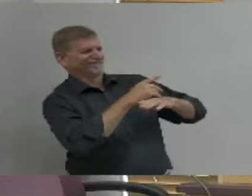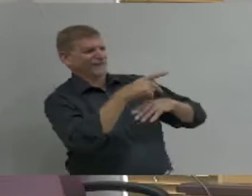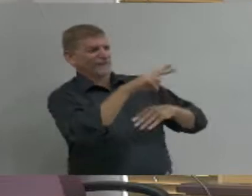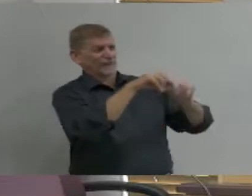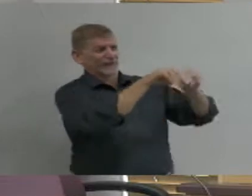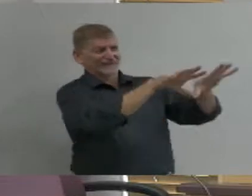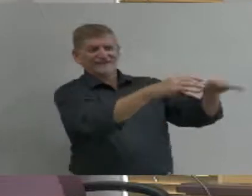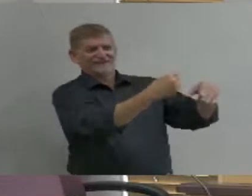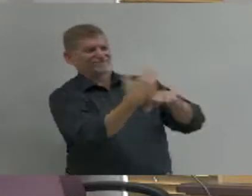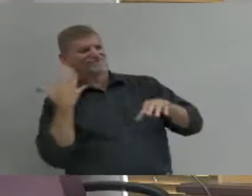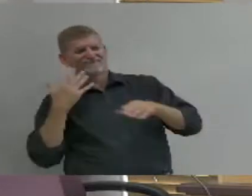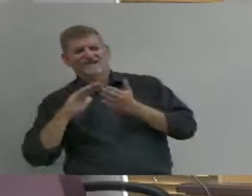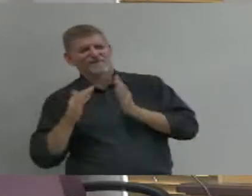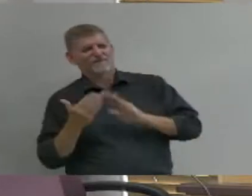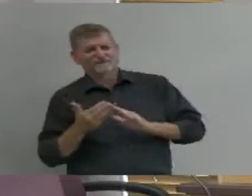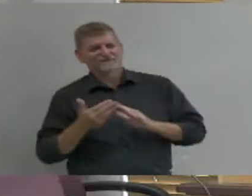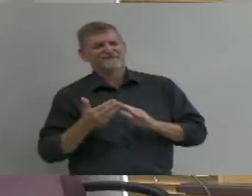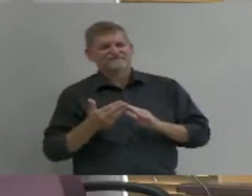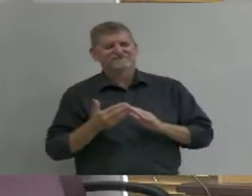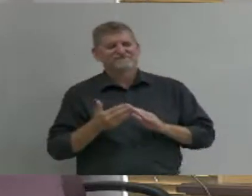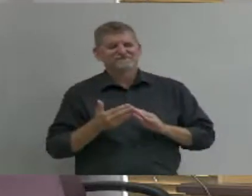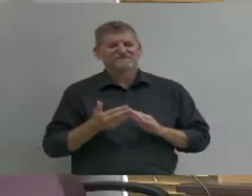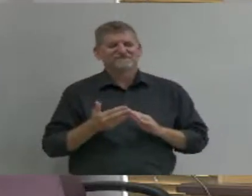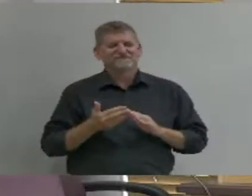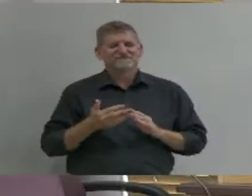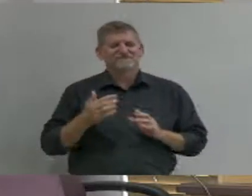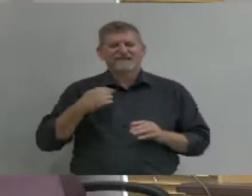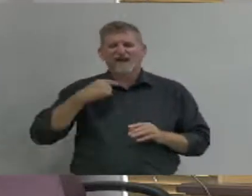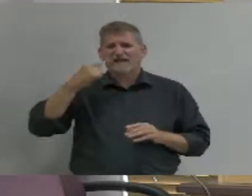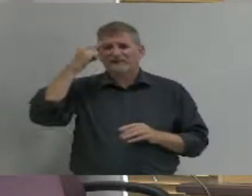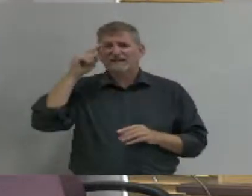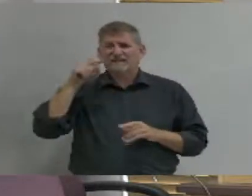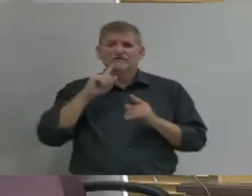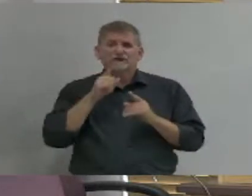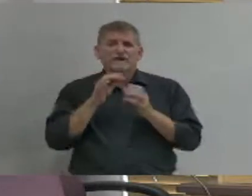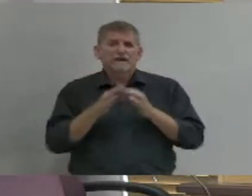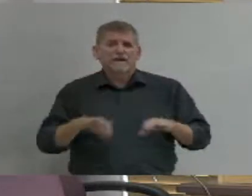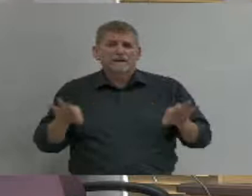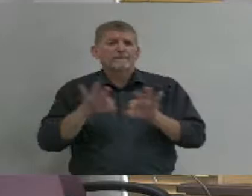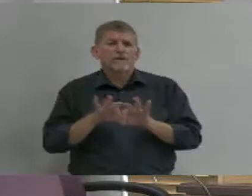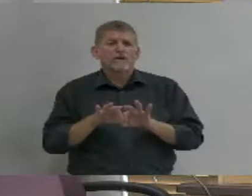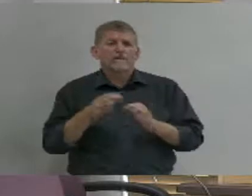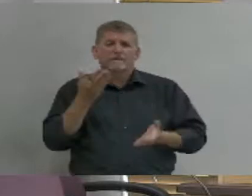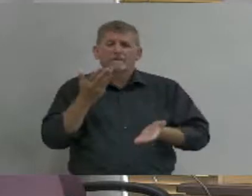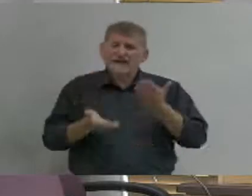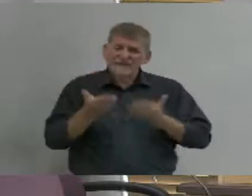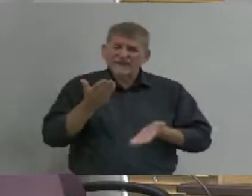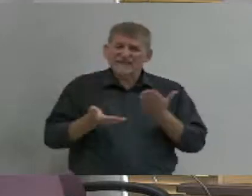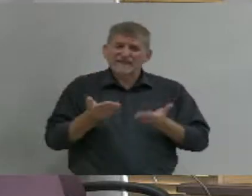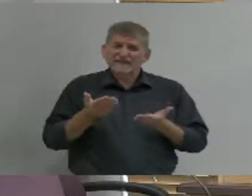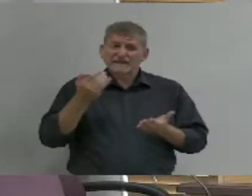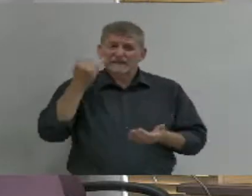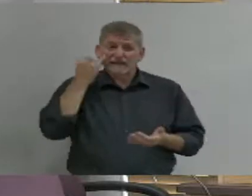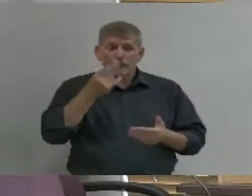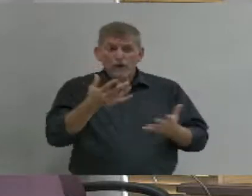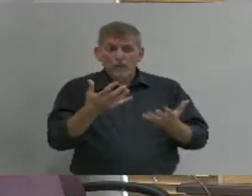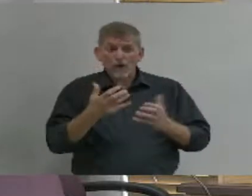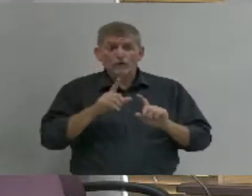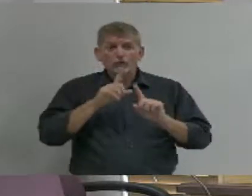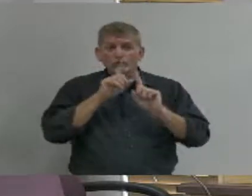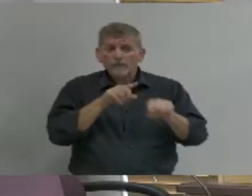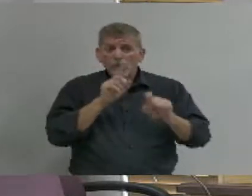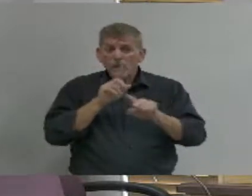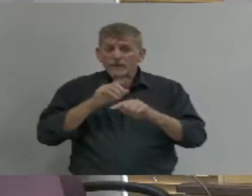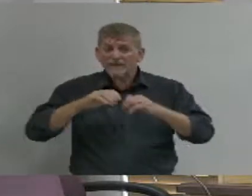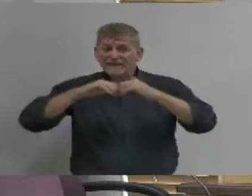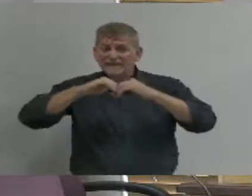that. So I would think it's important to, maybe if you want to report them together, I think it would be interesting, at least for us, to see that data on